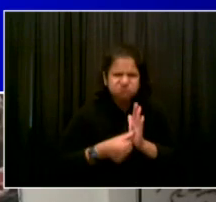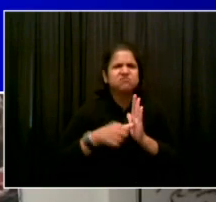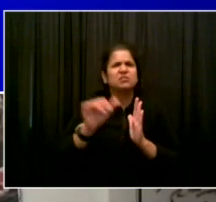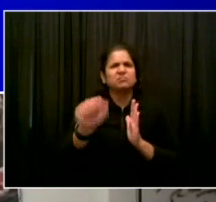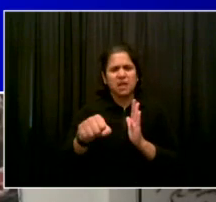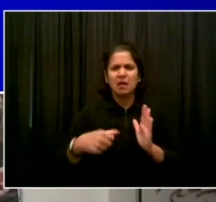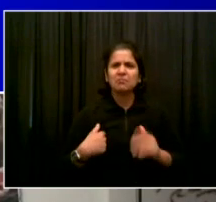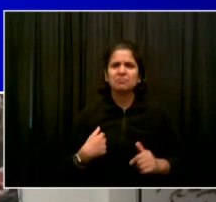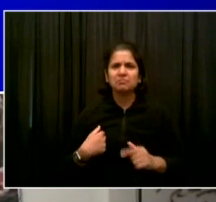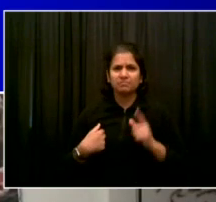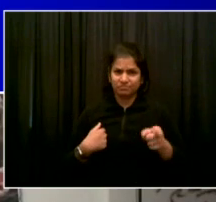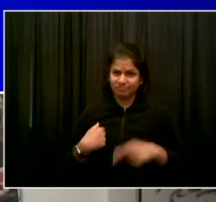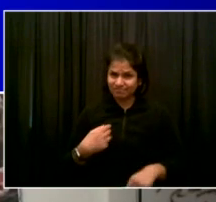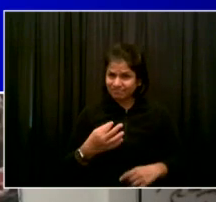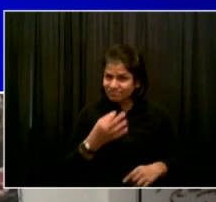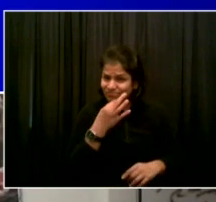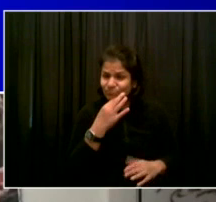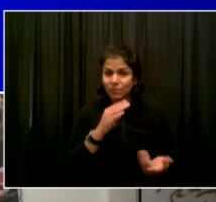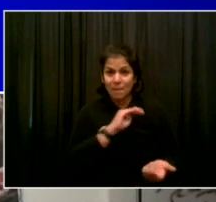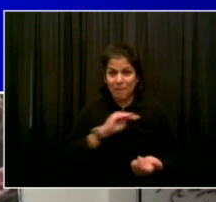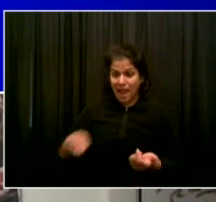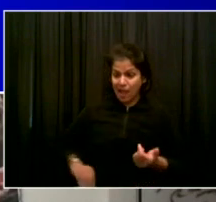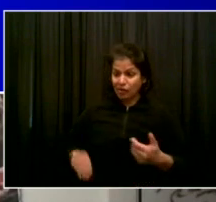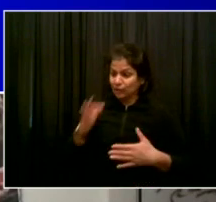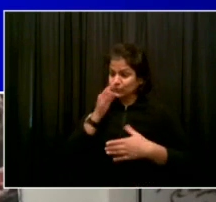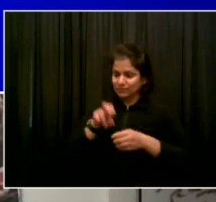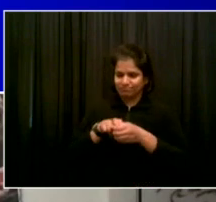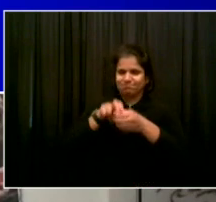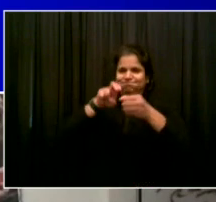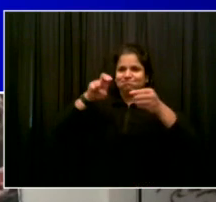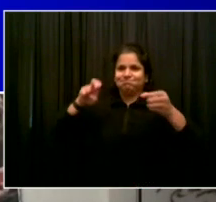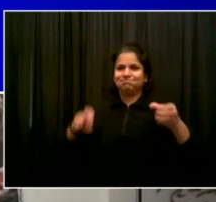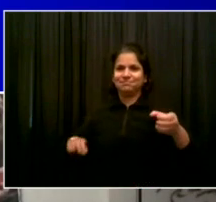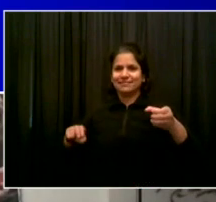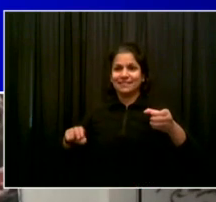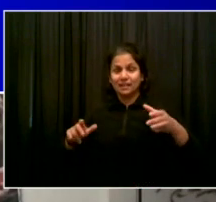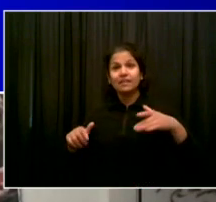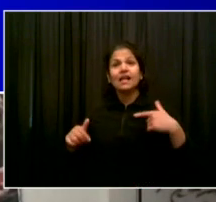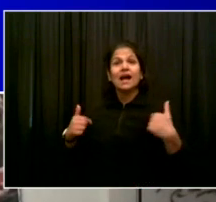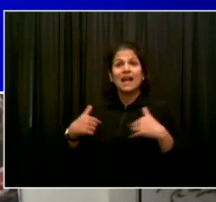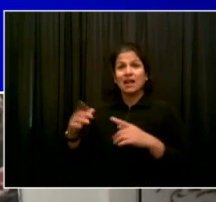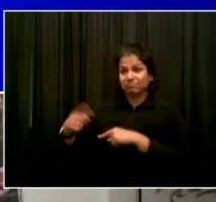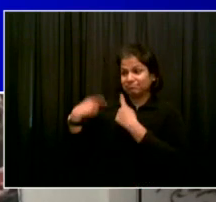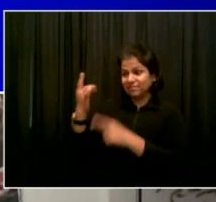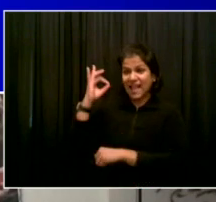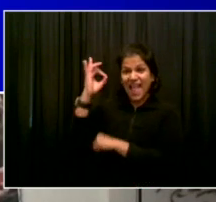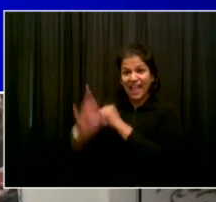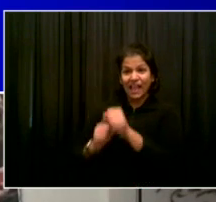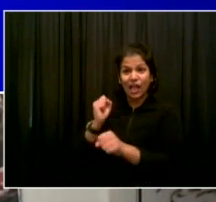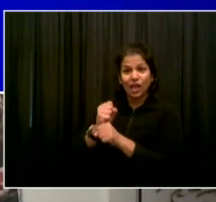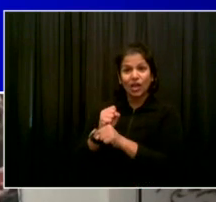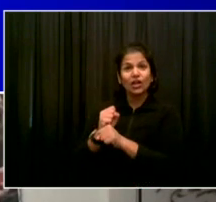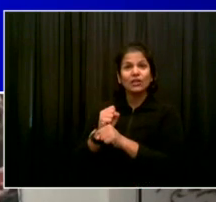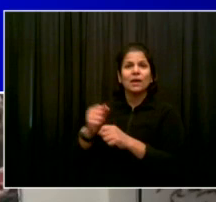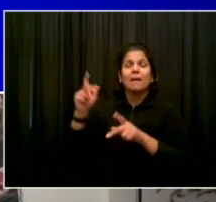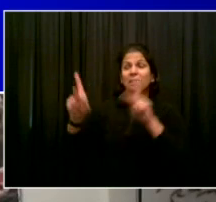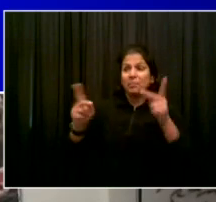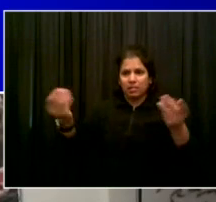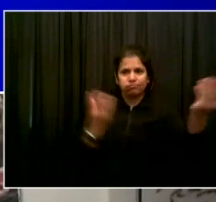pretty much everything we tried to do, someone said was impossible, whether it was pre-K for all or hundreds of thousands of affordable